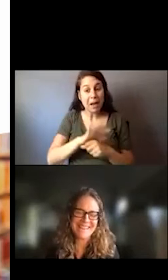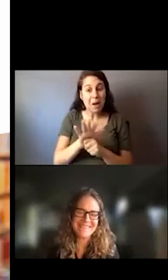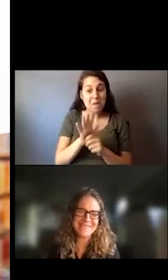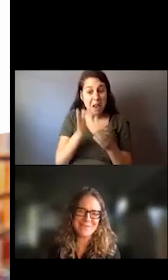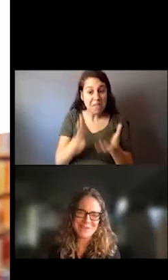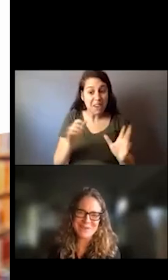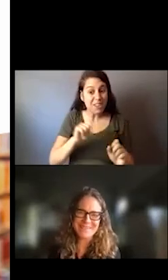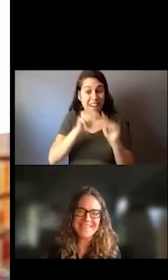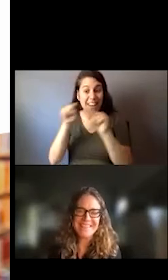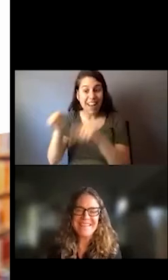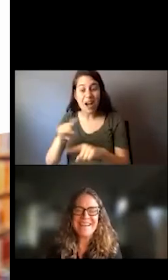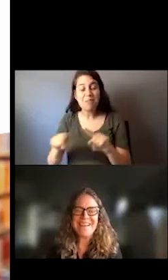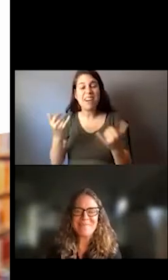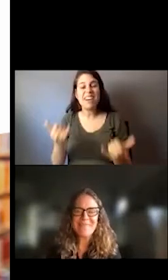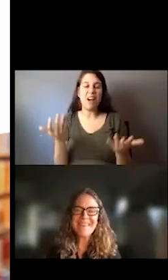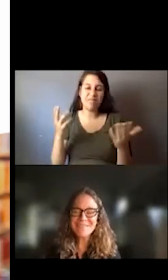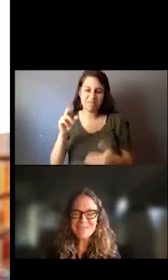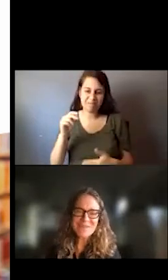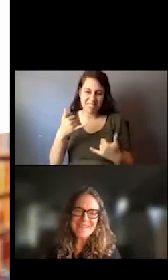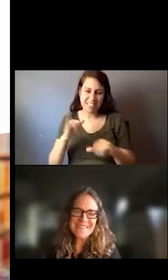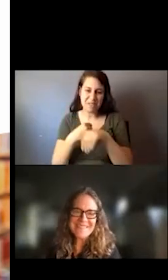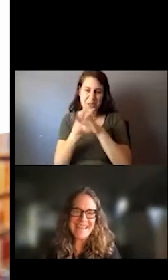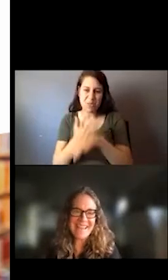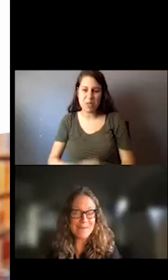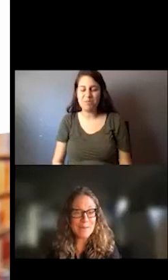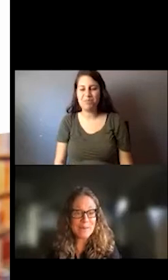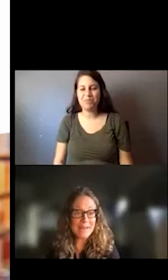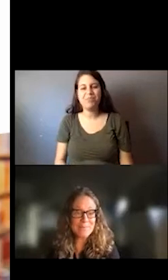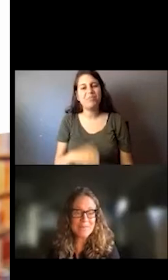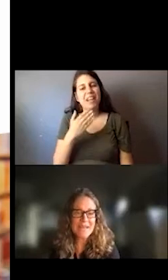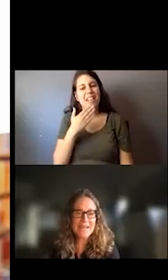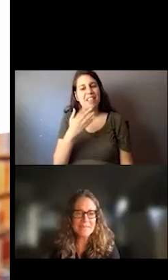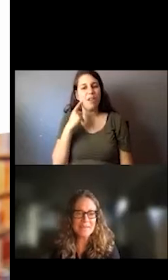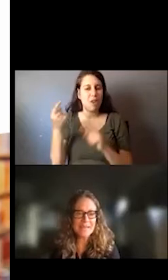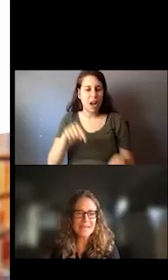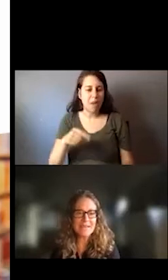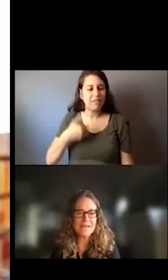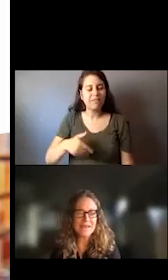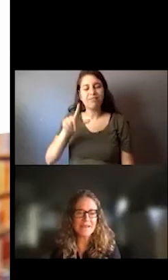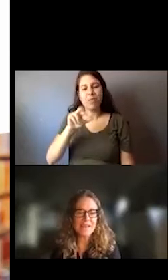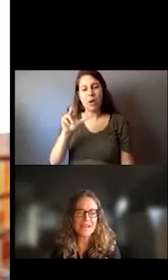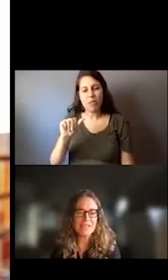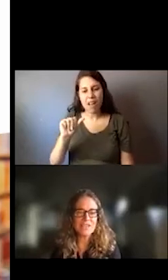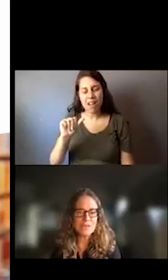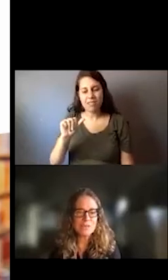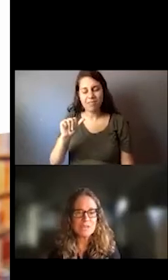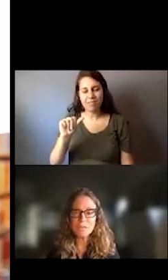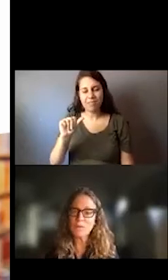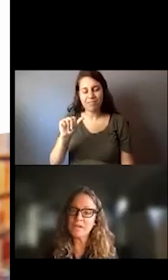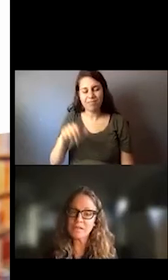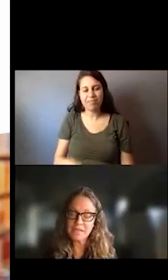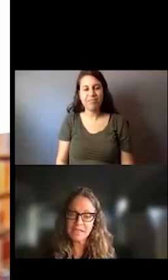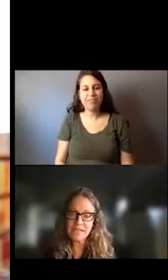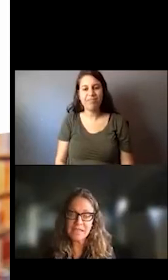but sadly this is virtual. But thanks for joining today. I'm Laura, and I